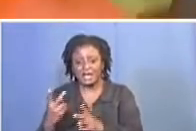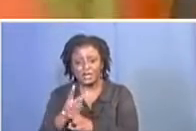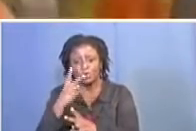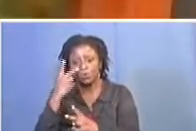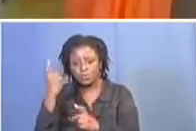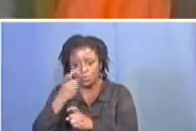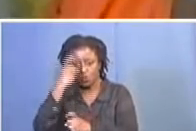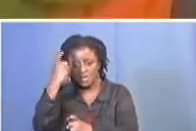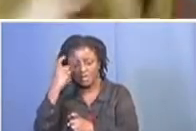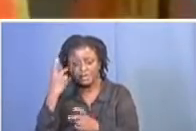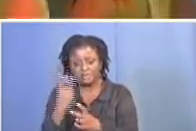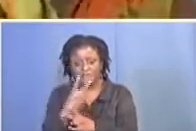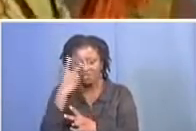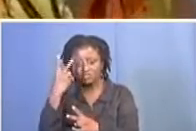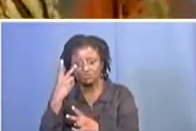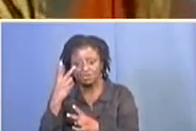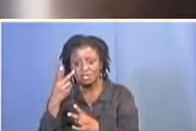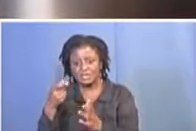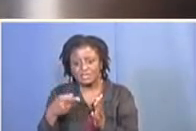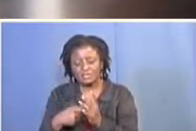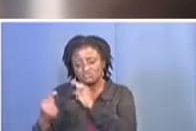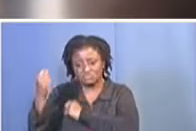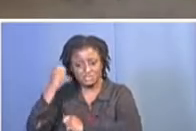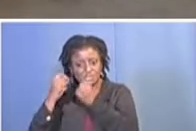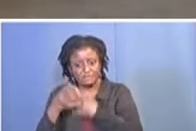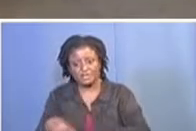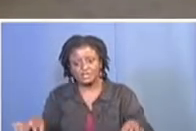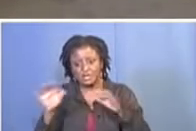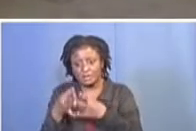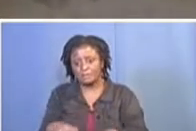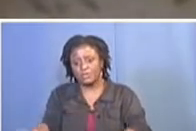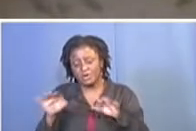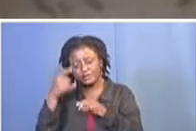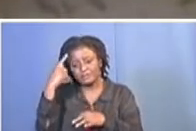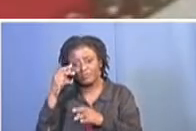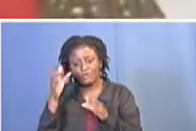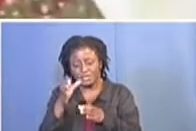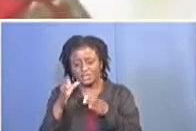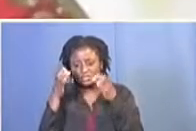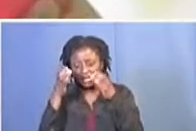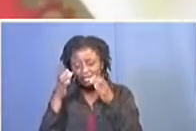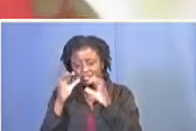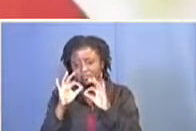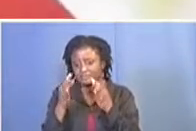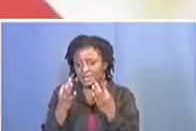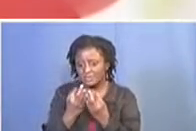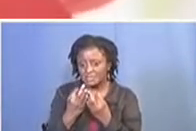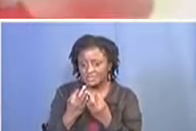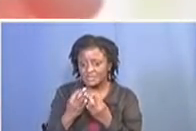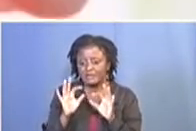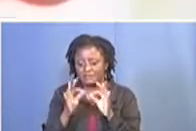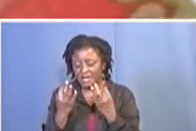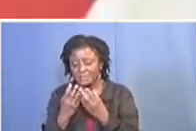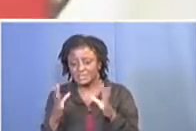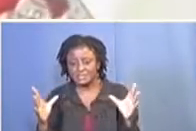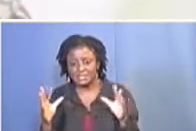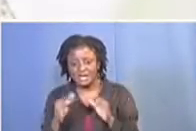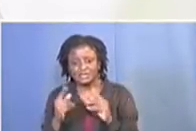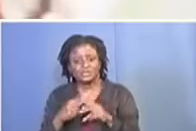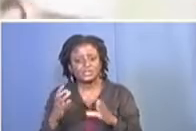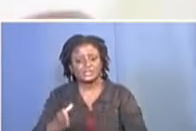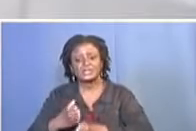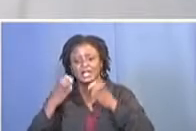festival, a pivotal one for the Chinese, as many families gather to celebrate with food and gifts. New Year dinner